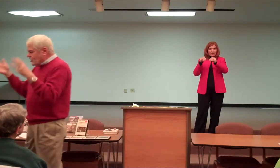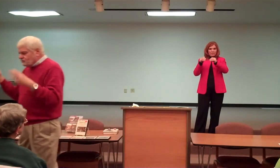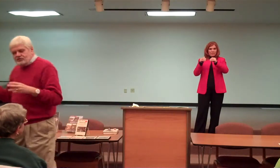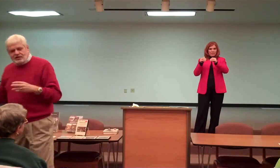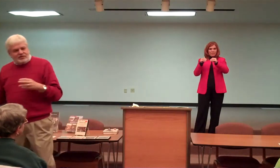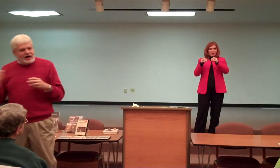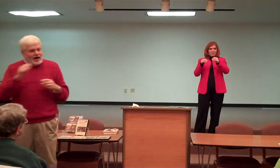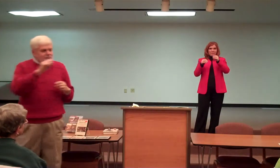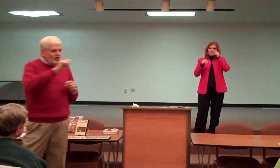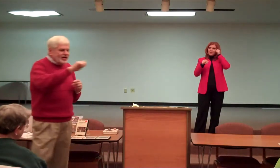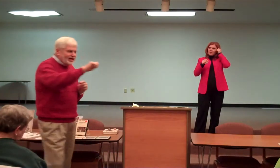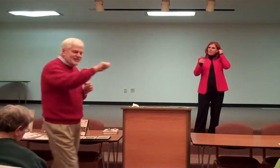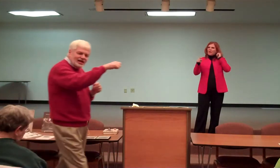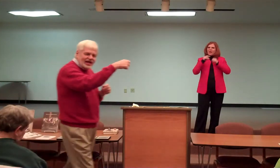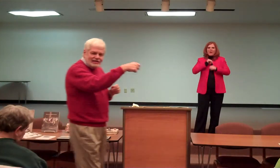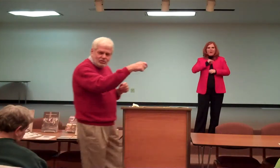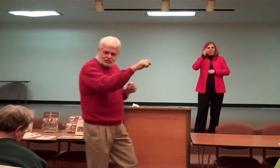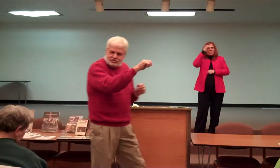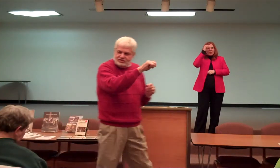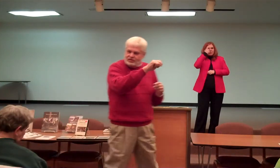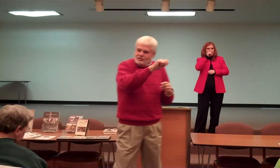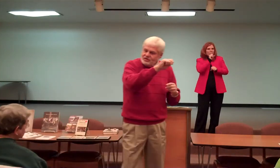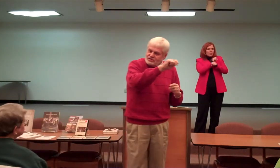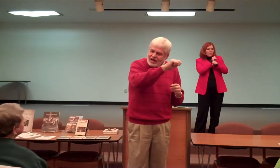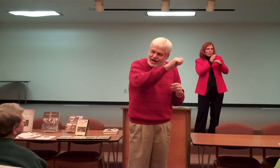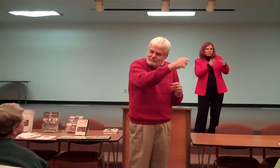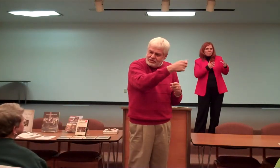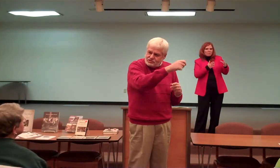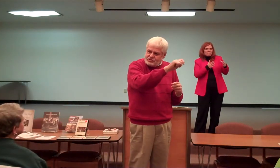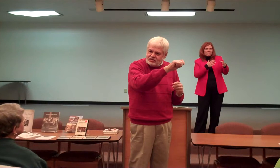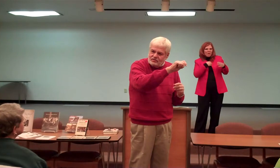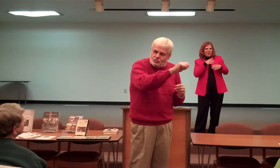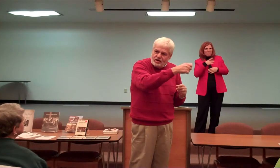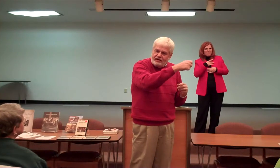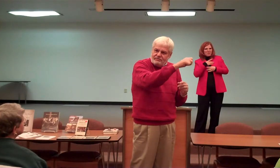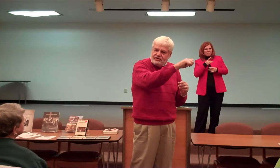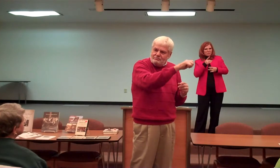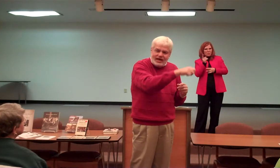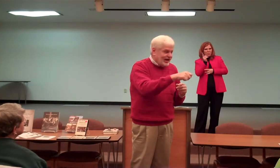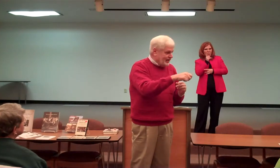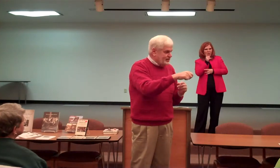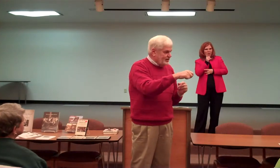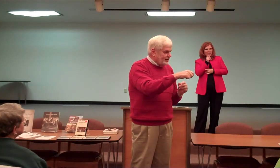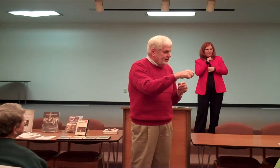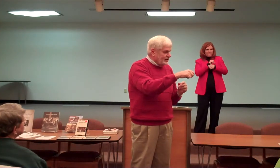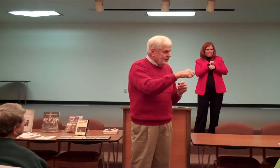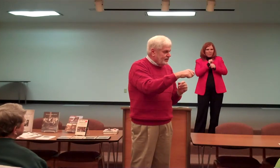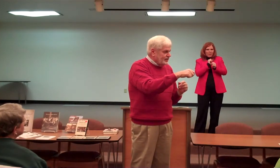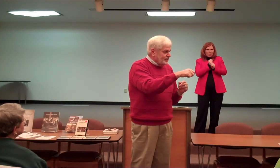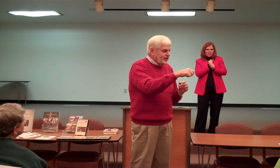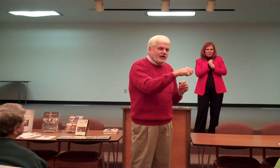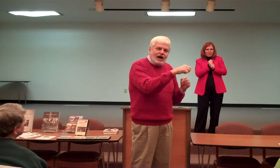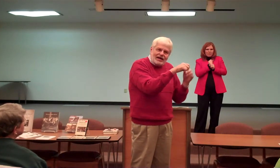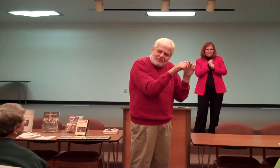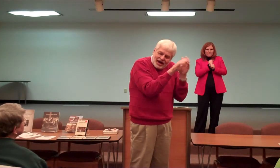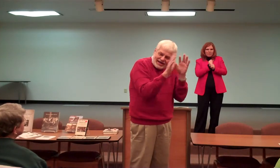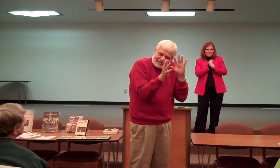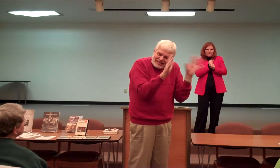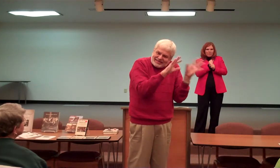Alice is looking for something, I'm looking at the labels because I'm interested in where they're made.